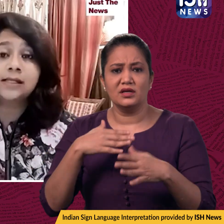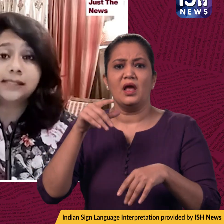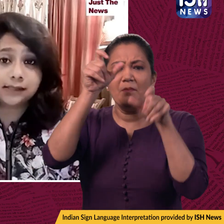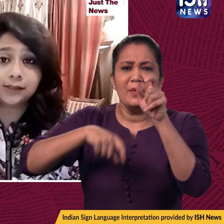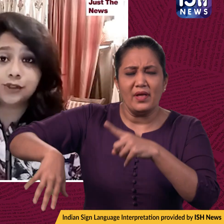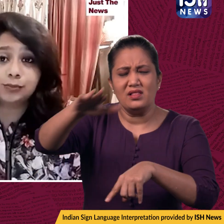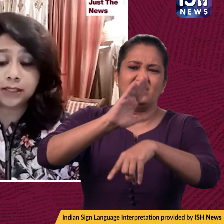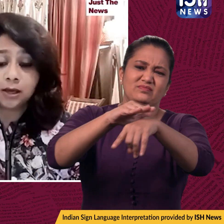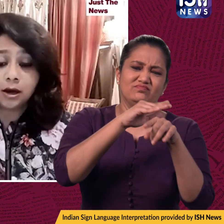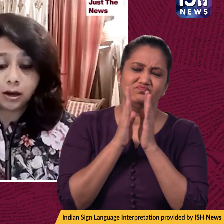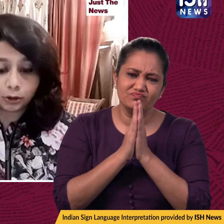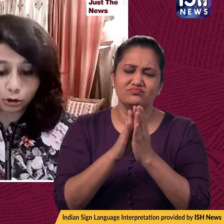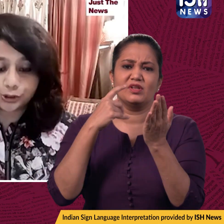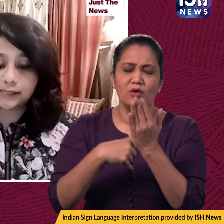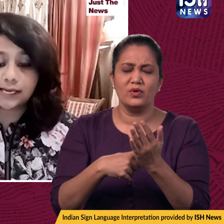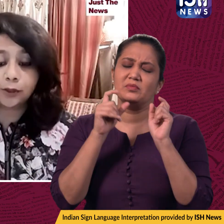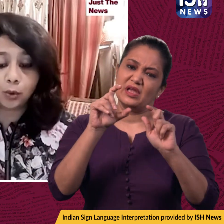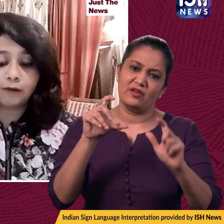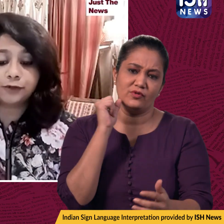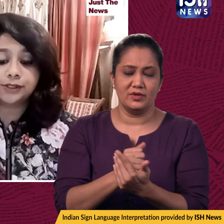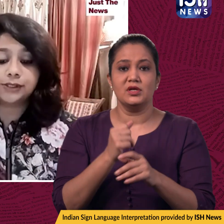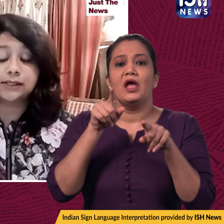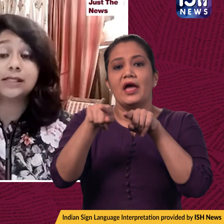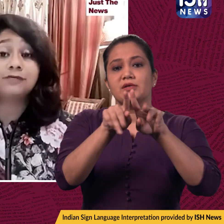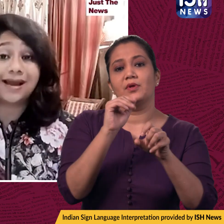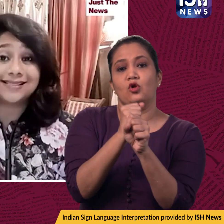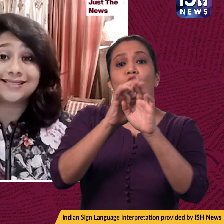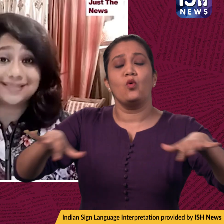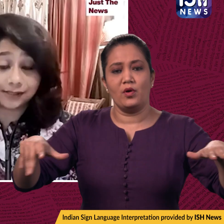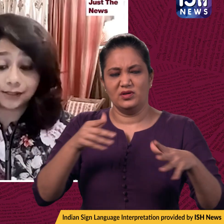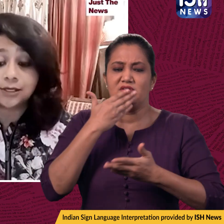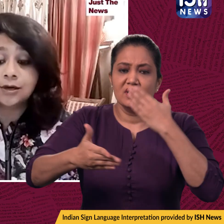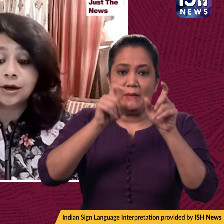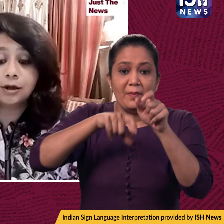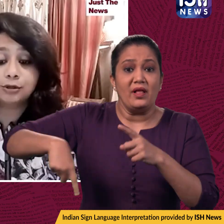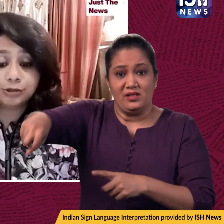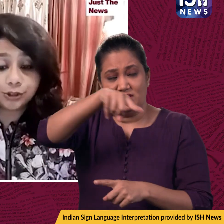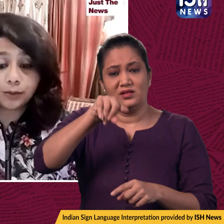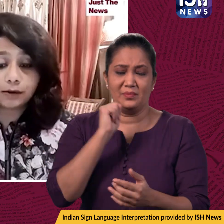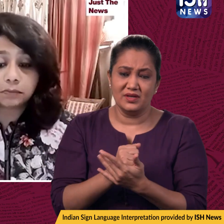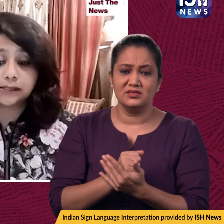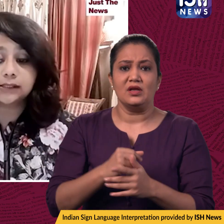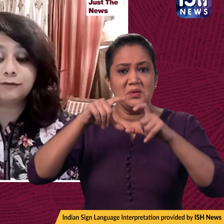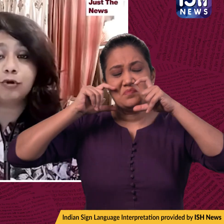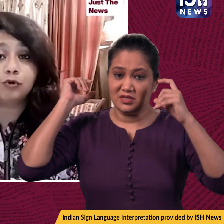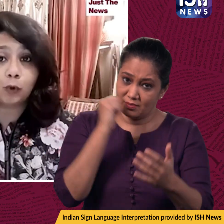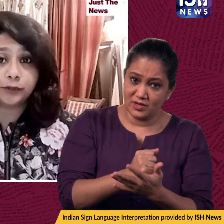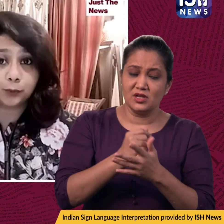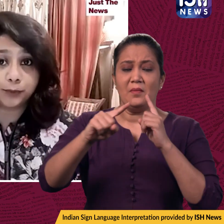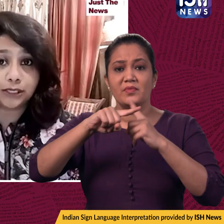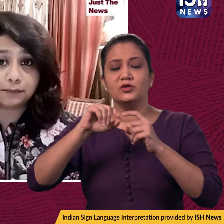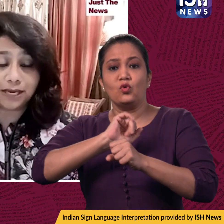asking citizens to be cautious, like Goa, for instance, has advised citizens to continue wearing masks and